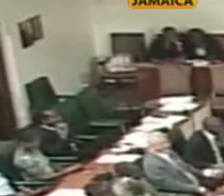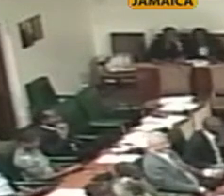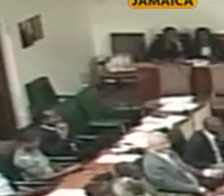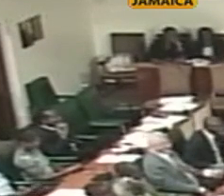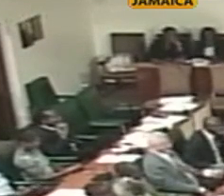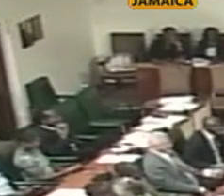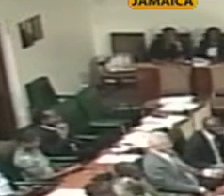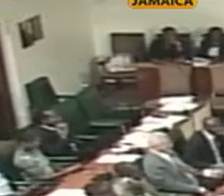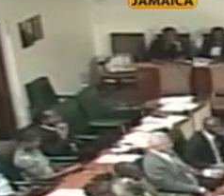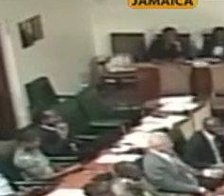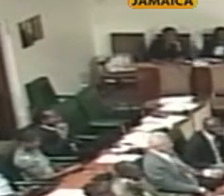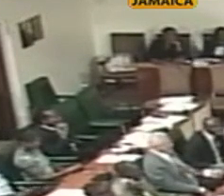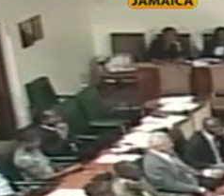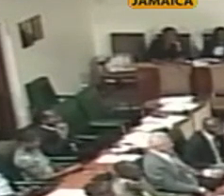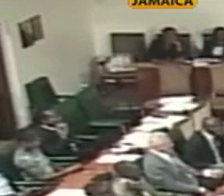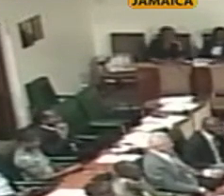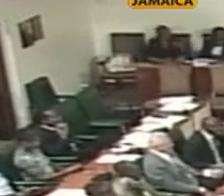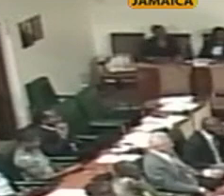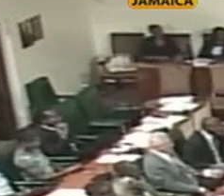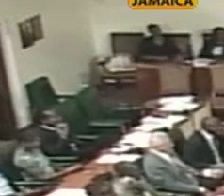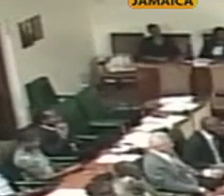Doctor,